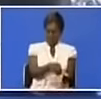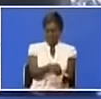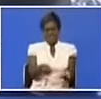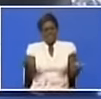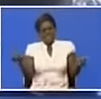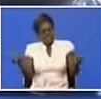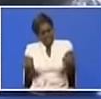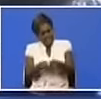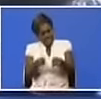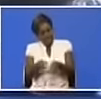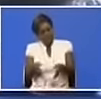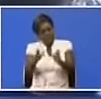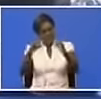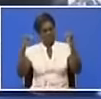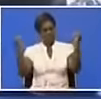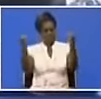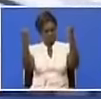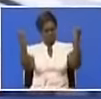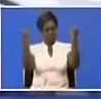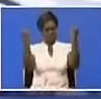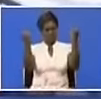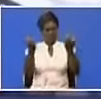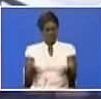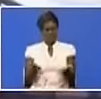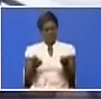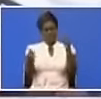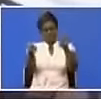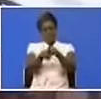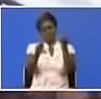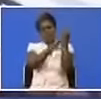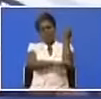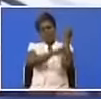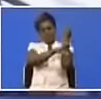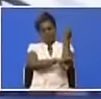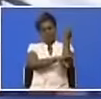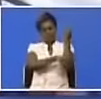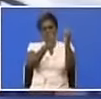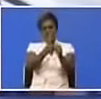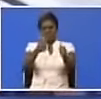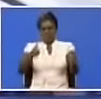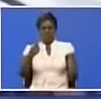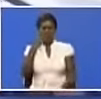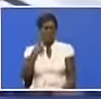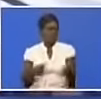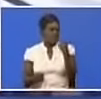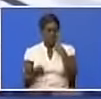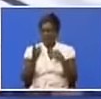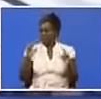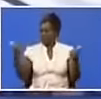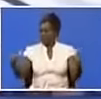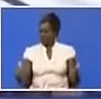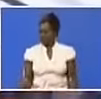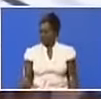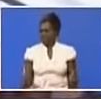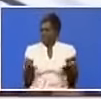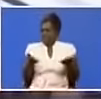So we shall overcome this as well. As a country, we refuse to cry. We